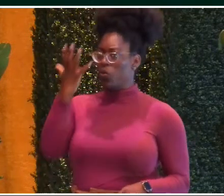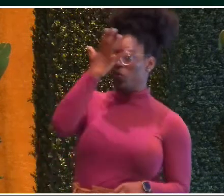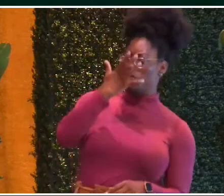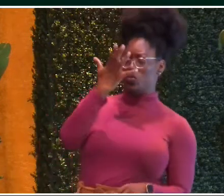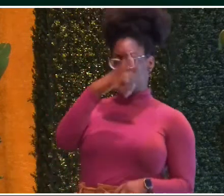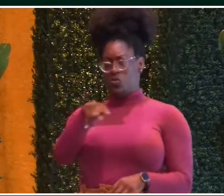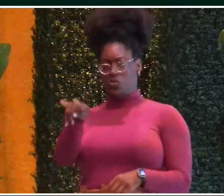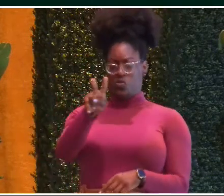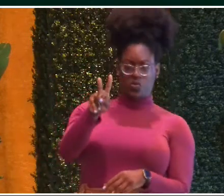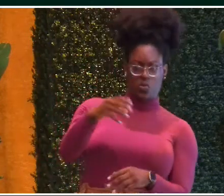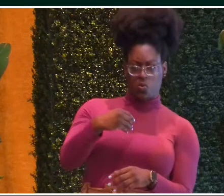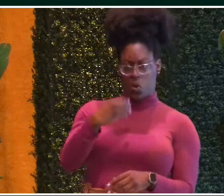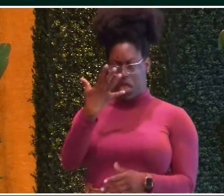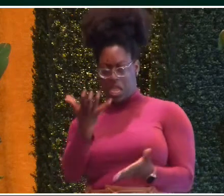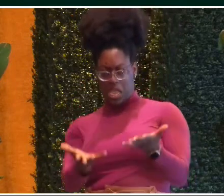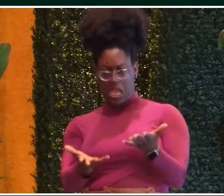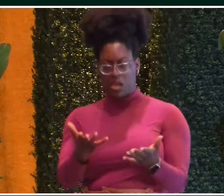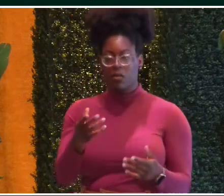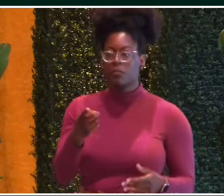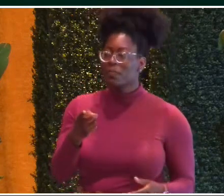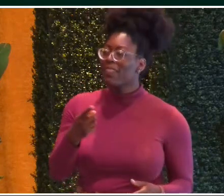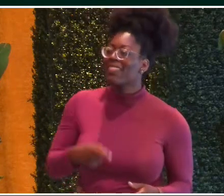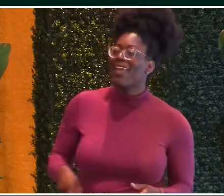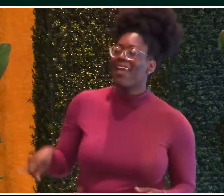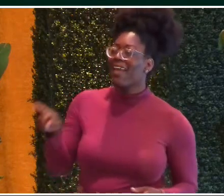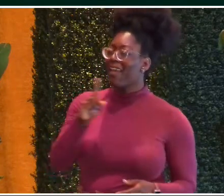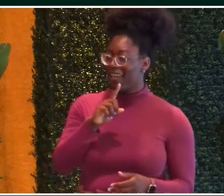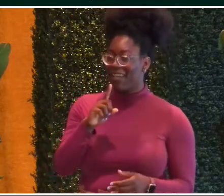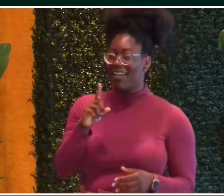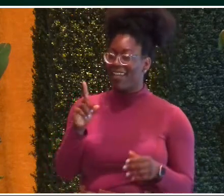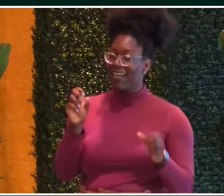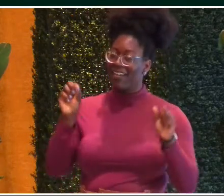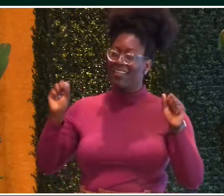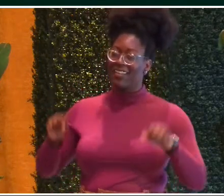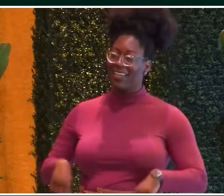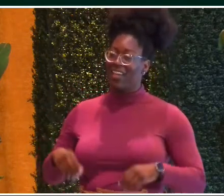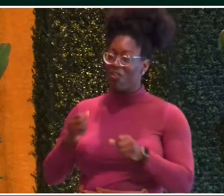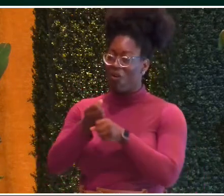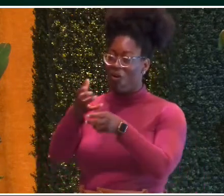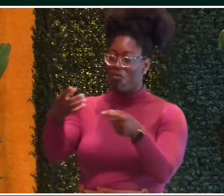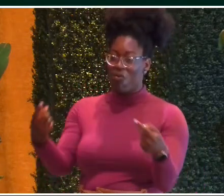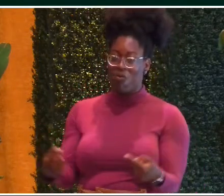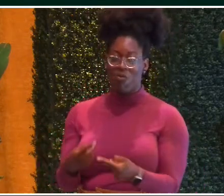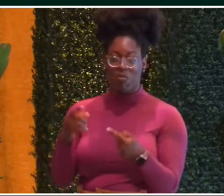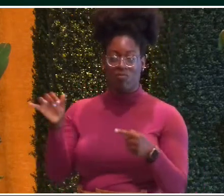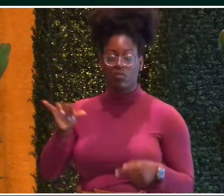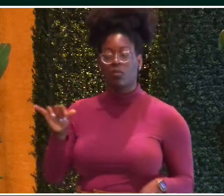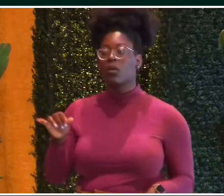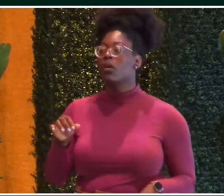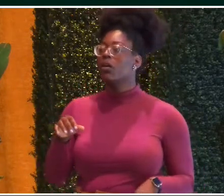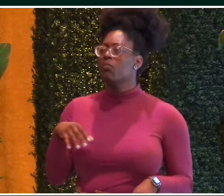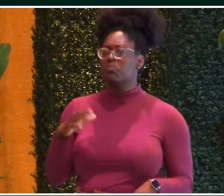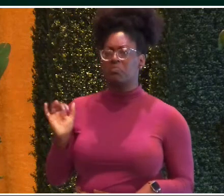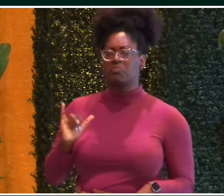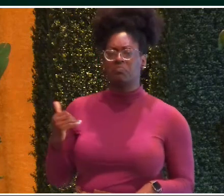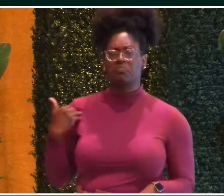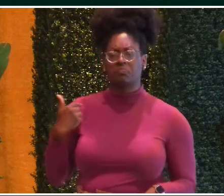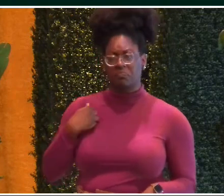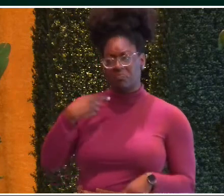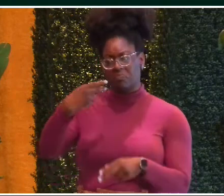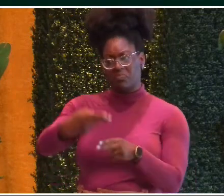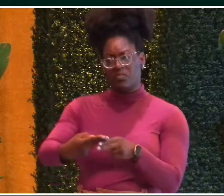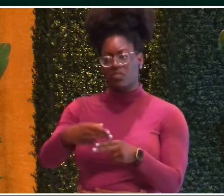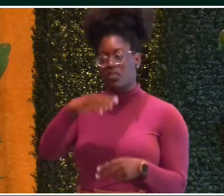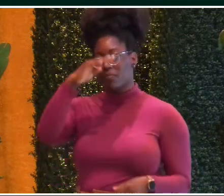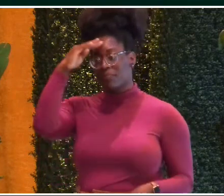to increase death. Right? And as I said to you before, Black feminism is about rejecting and fighting